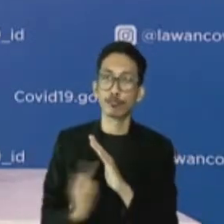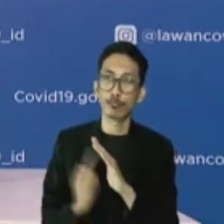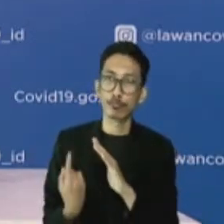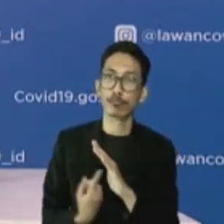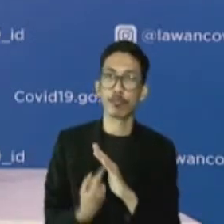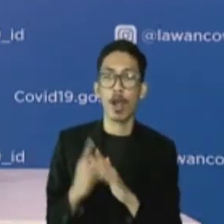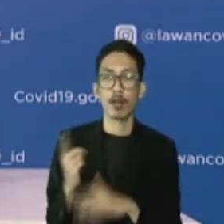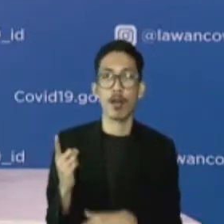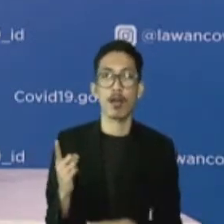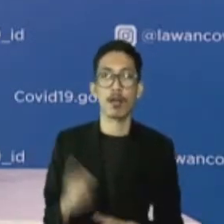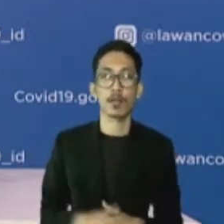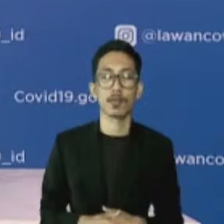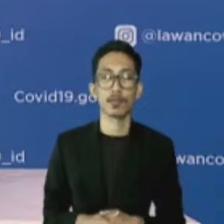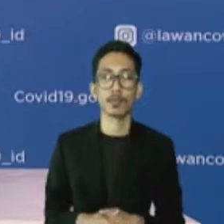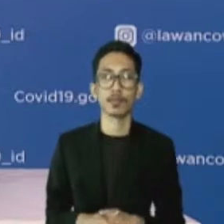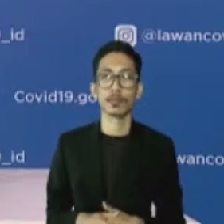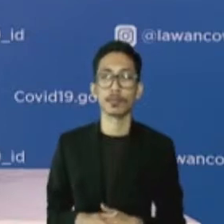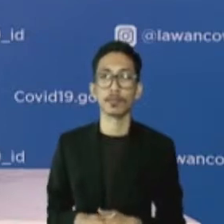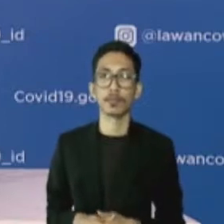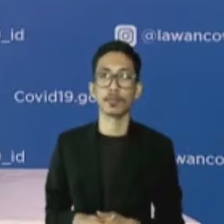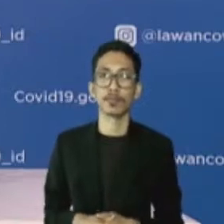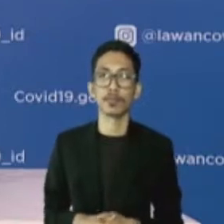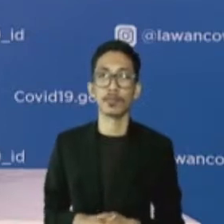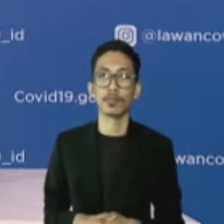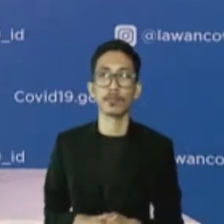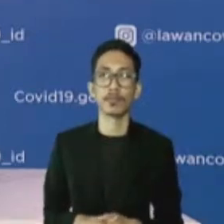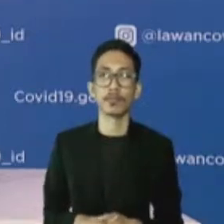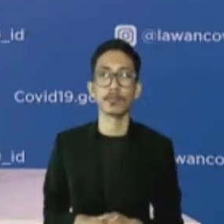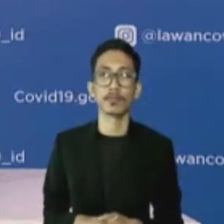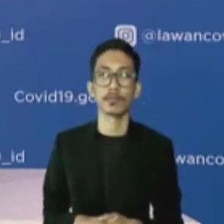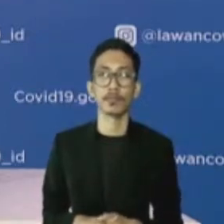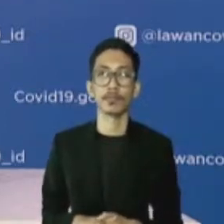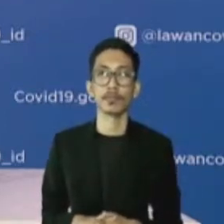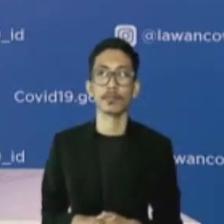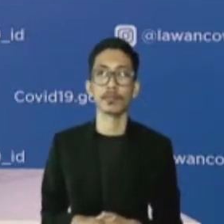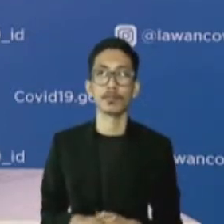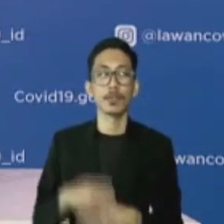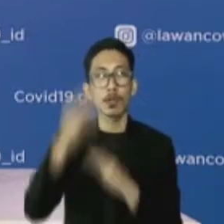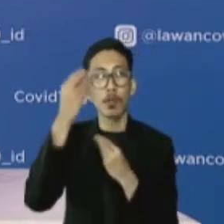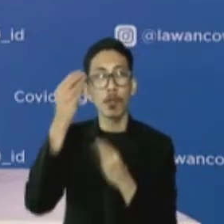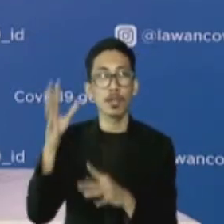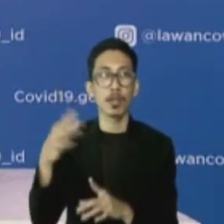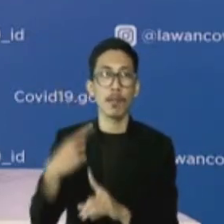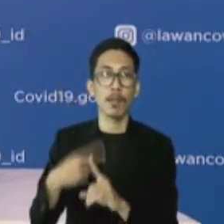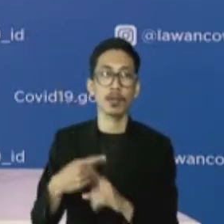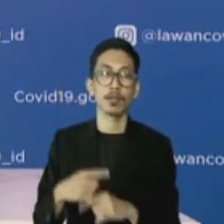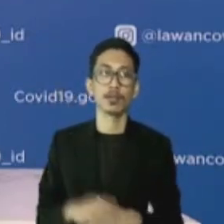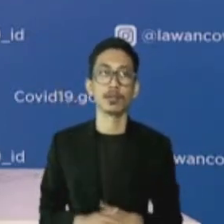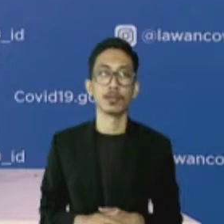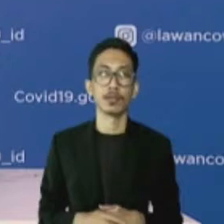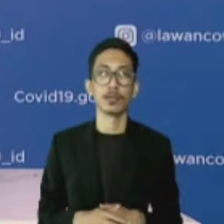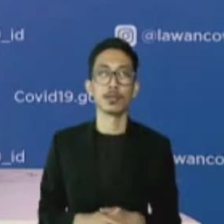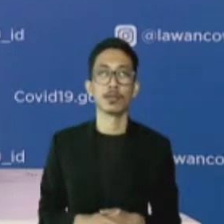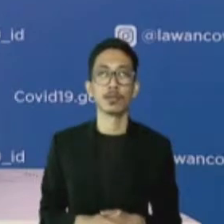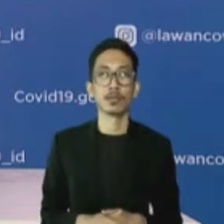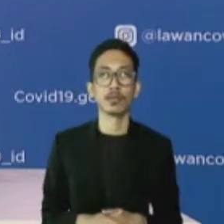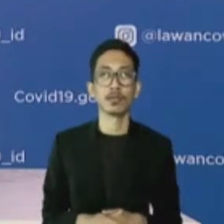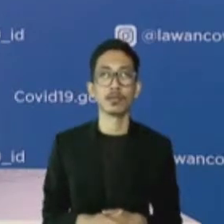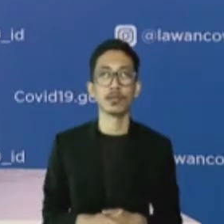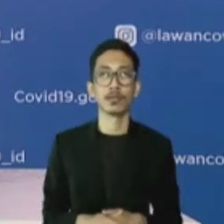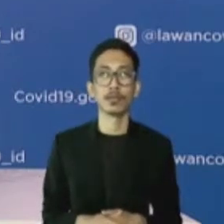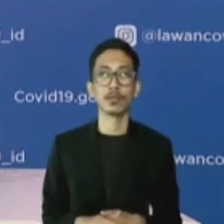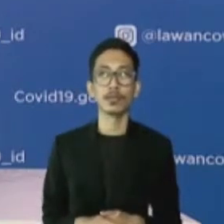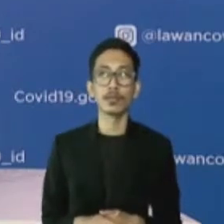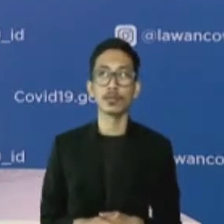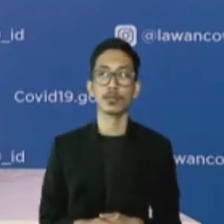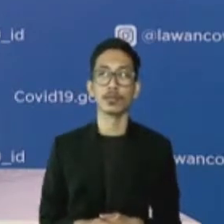for event participants. Furthermore, if a positive case appears, immediate action is